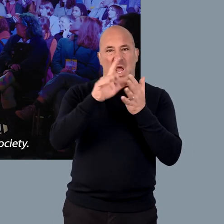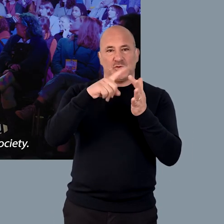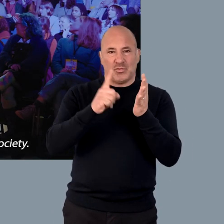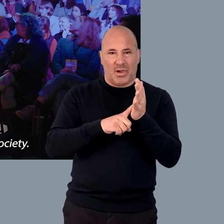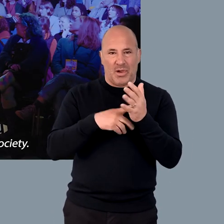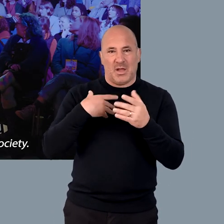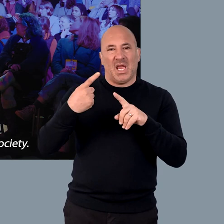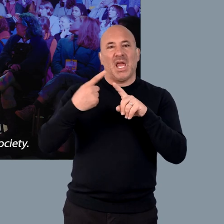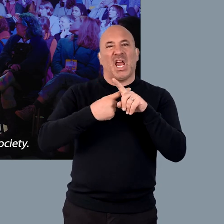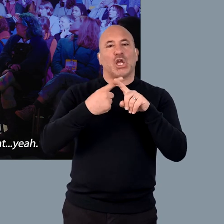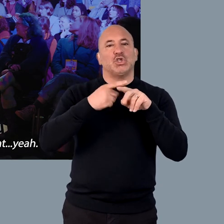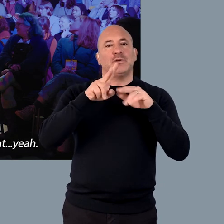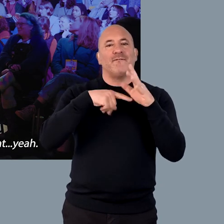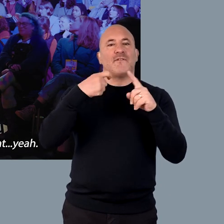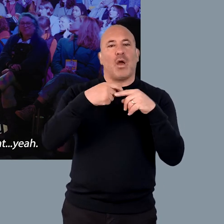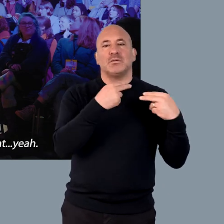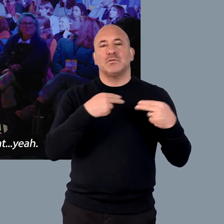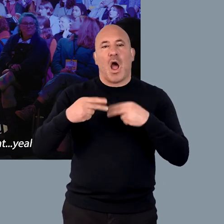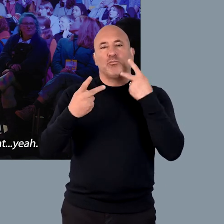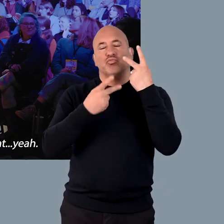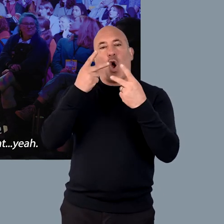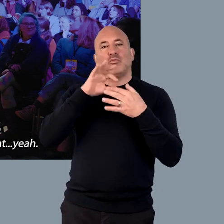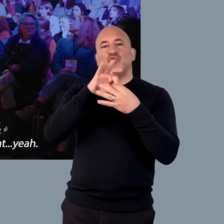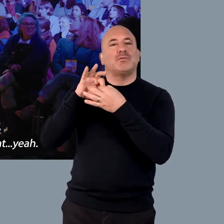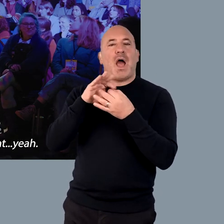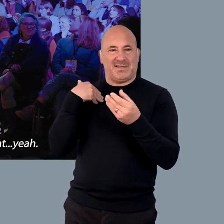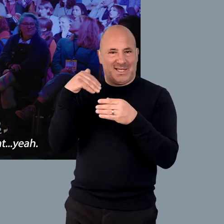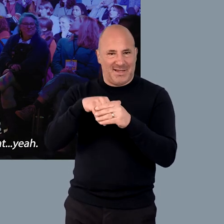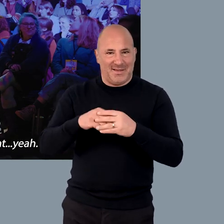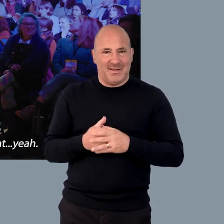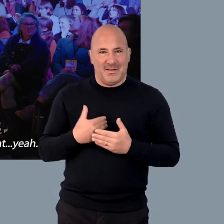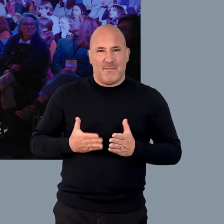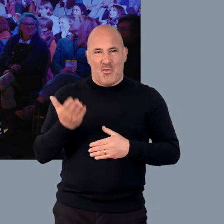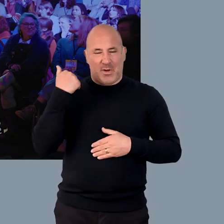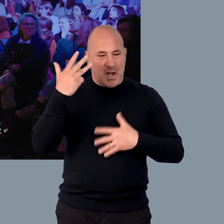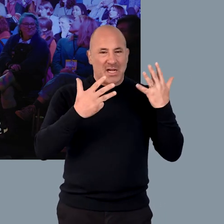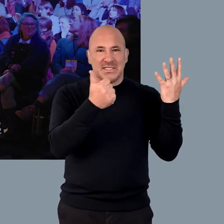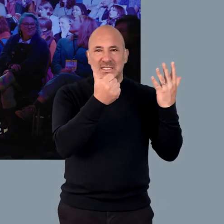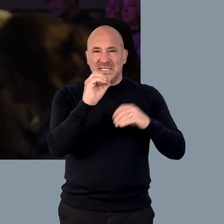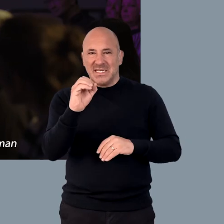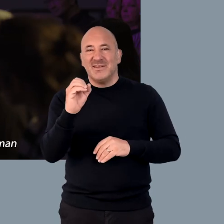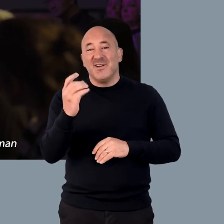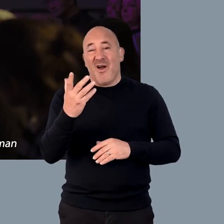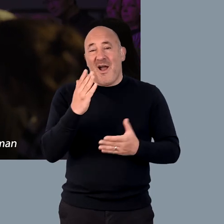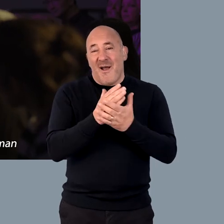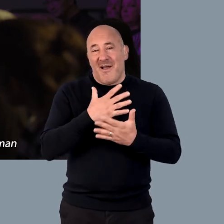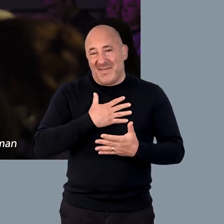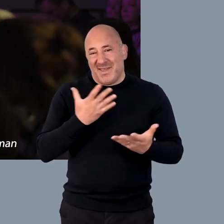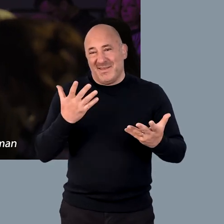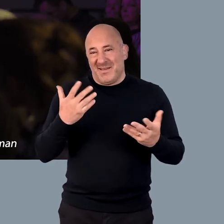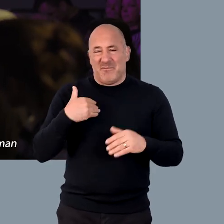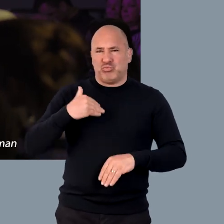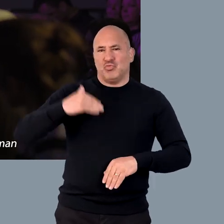i'm from the english folk dance and song society i was born in the 1960s so i'm loving the fat the yep uh medium height